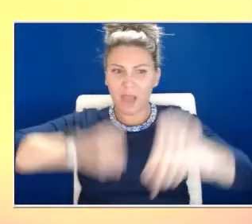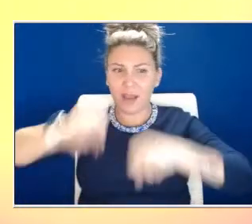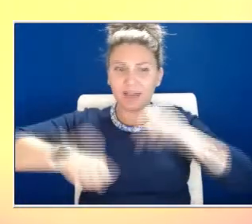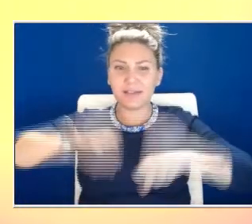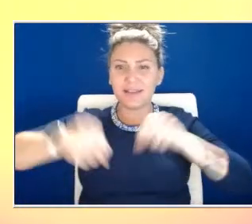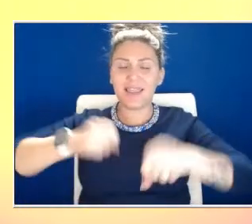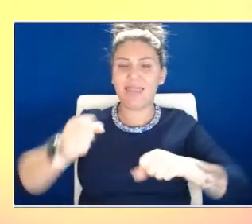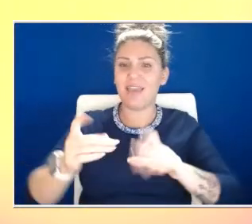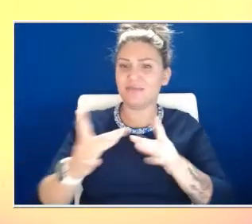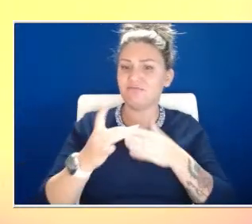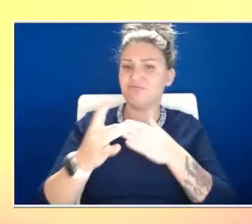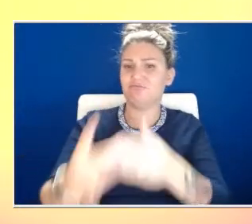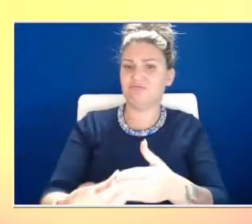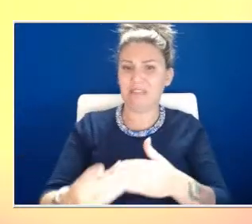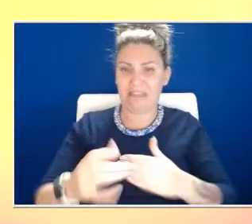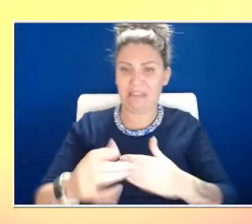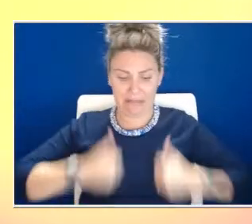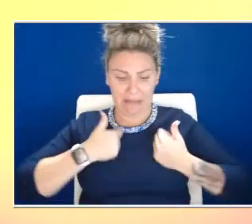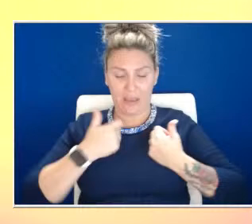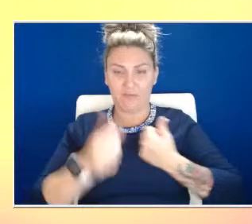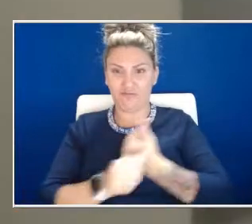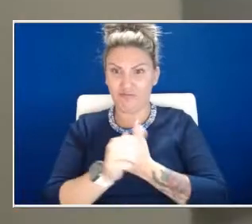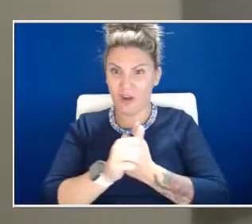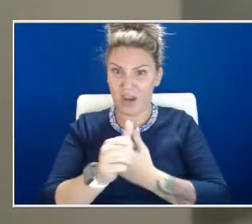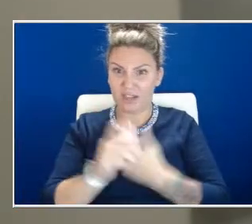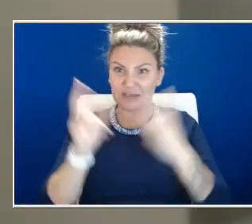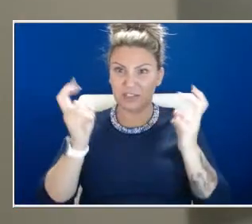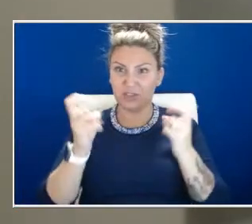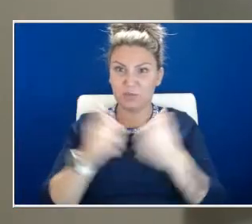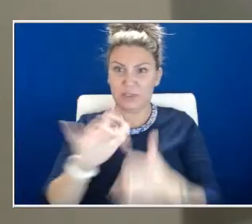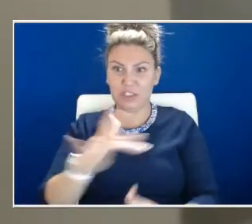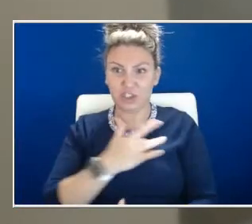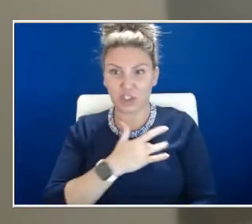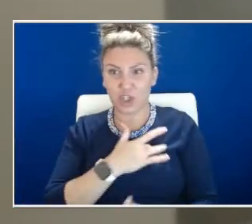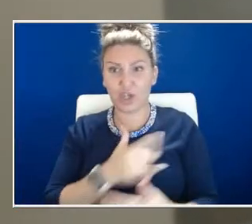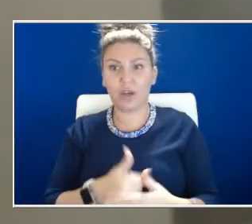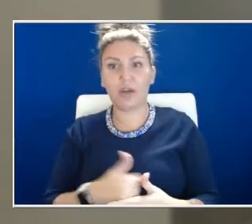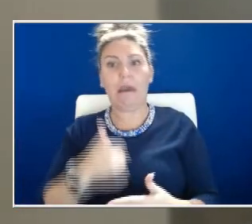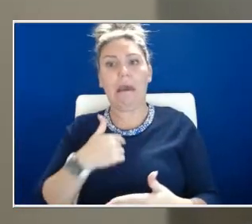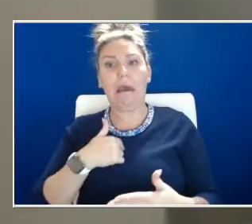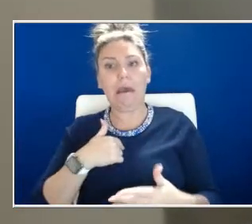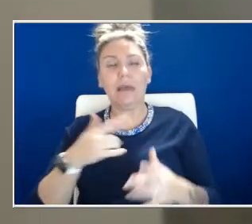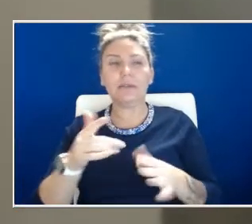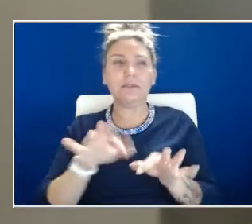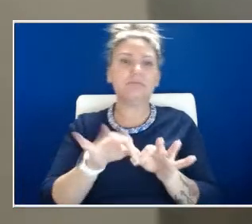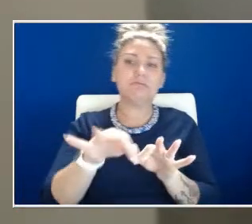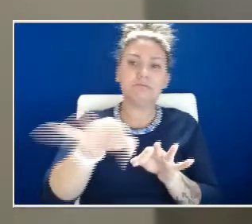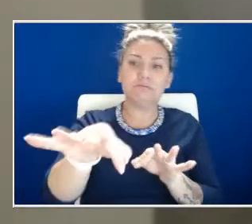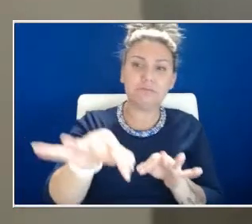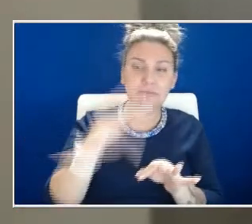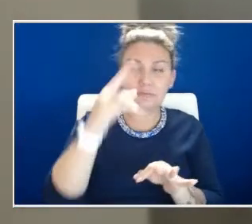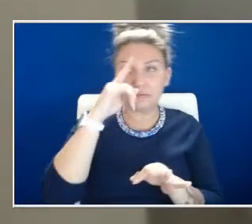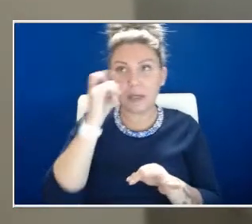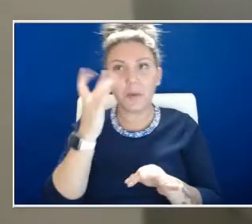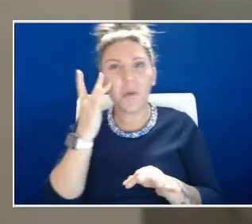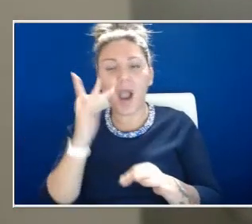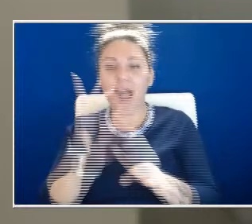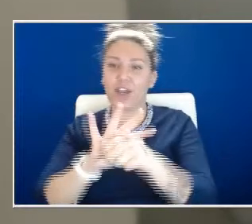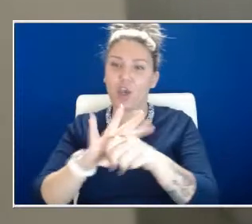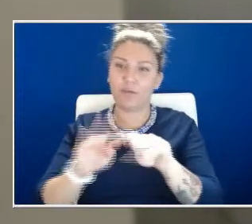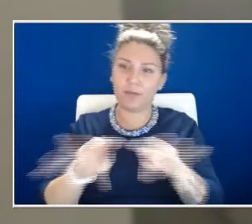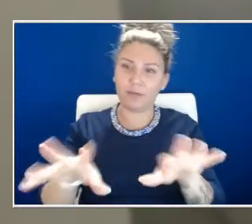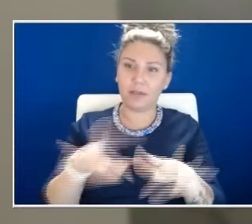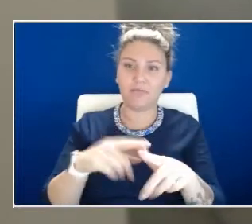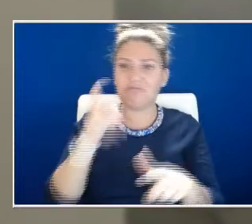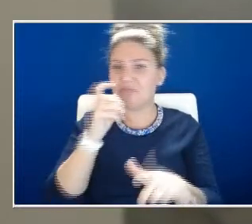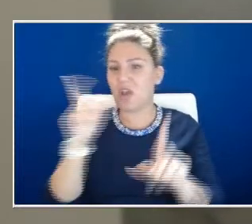to a life-threatening problem with his heart. I had stretched that out because of pandemic and hadn't gone, but I knew I